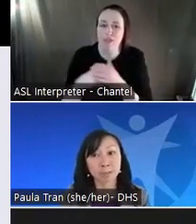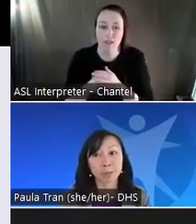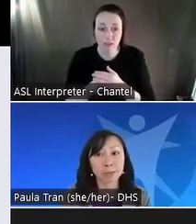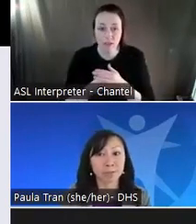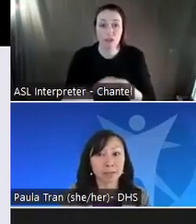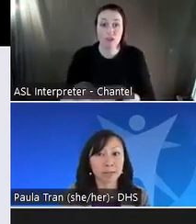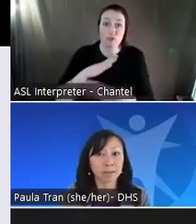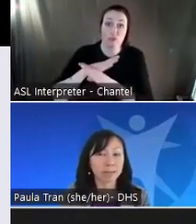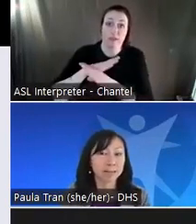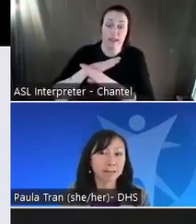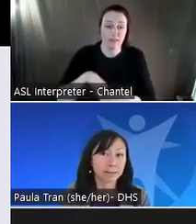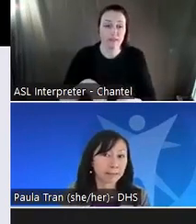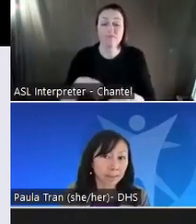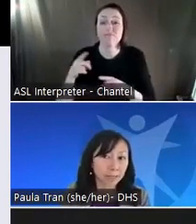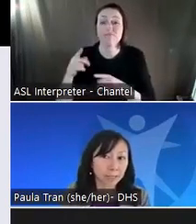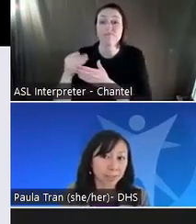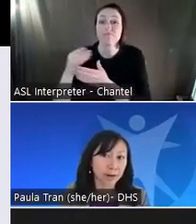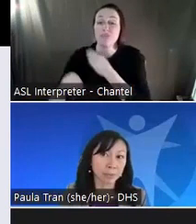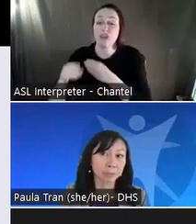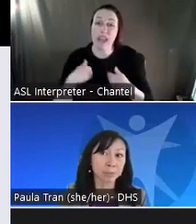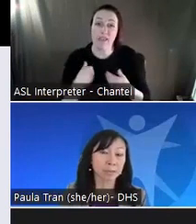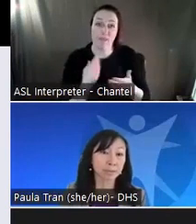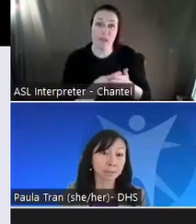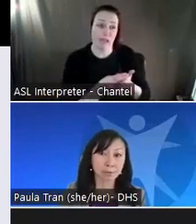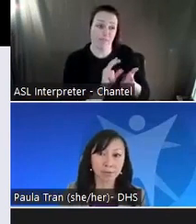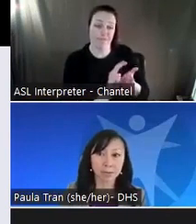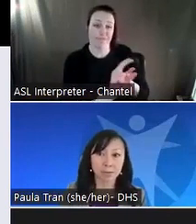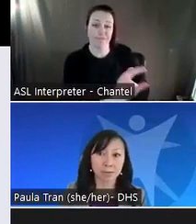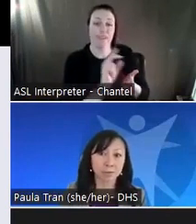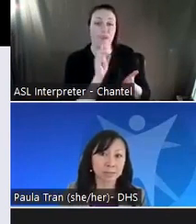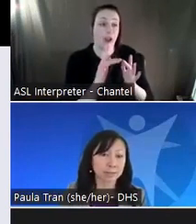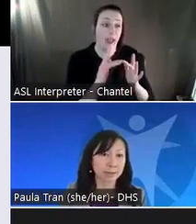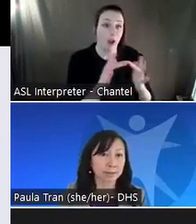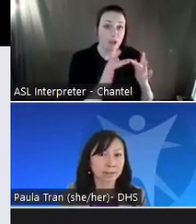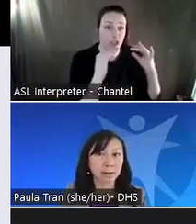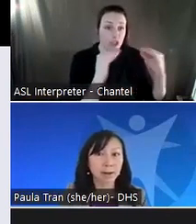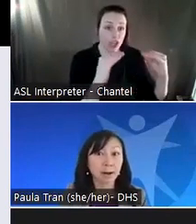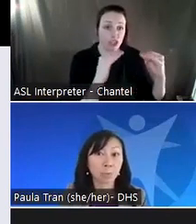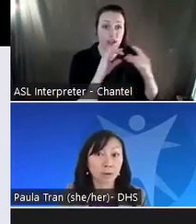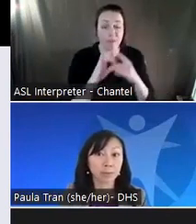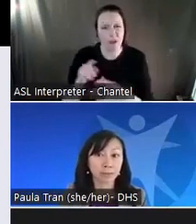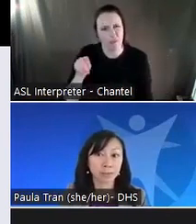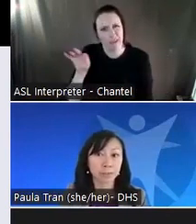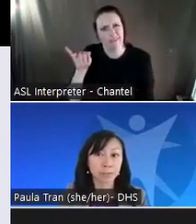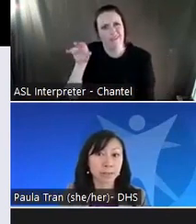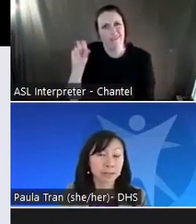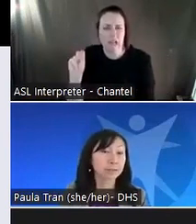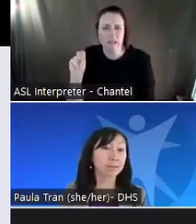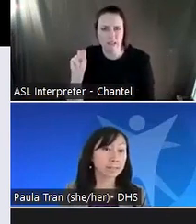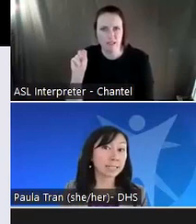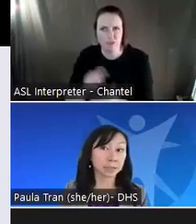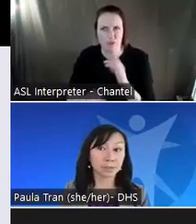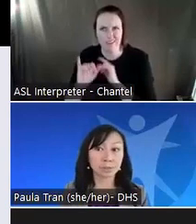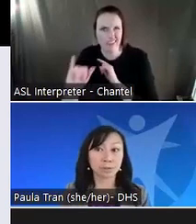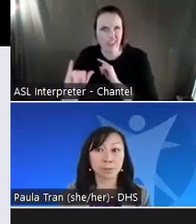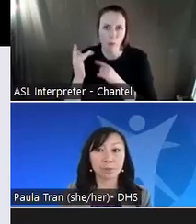budget proposes funding to conduct education and outreach specific to PFAS to ensure Wisconsinites are aware of the dangers. This is